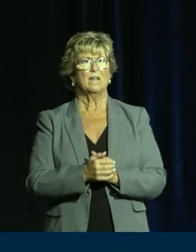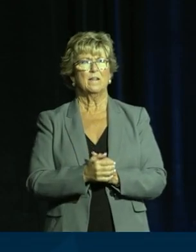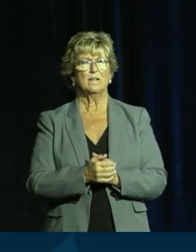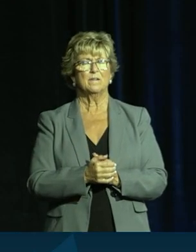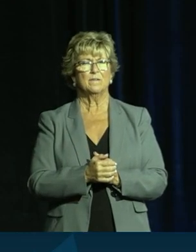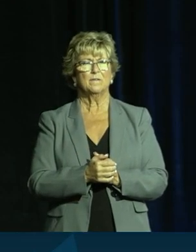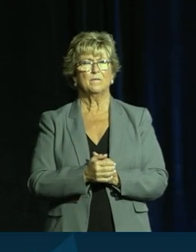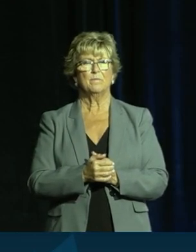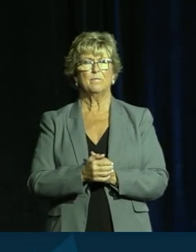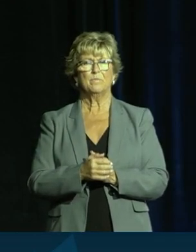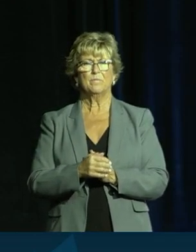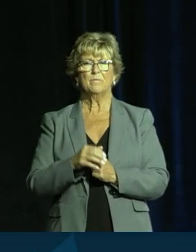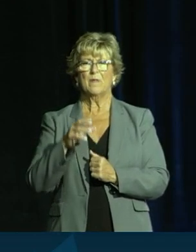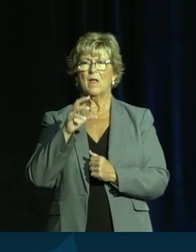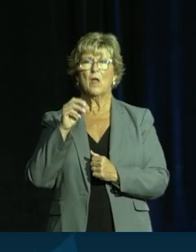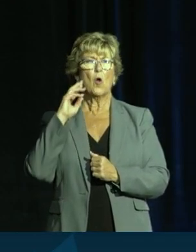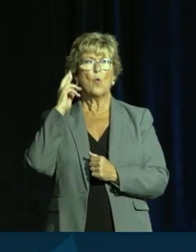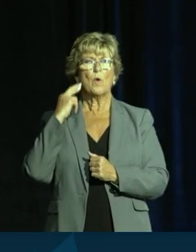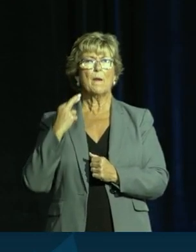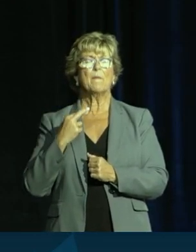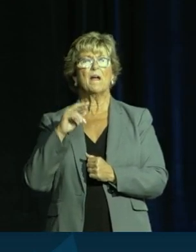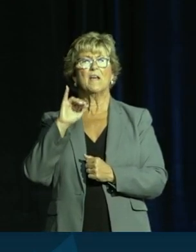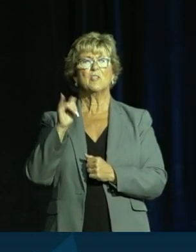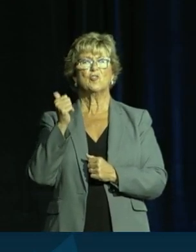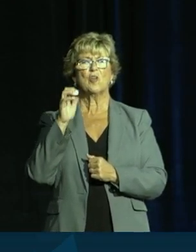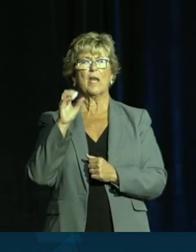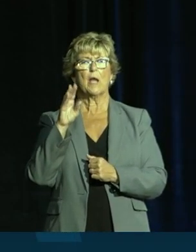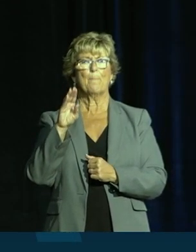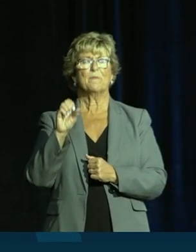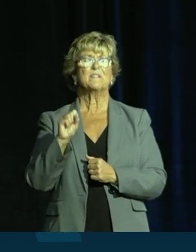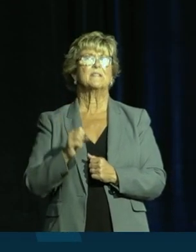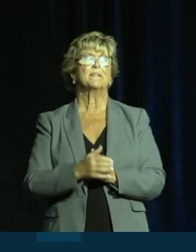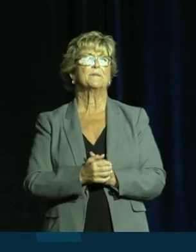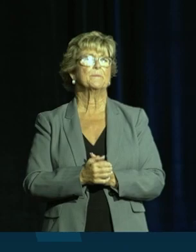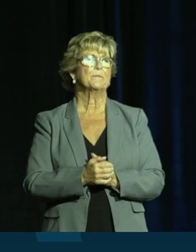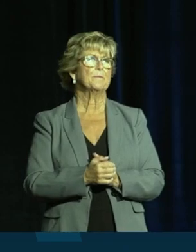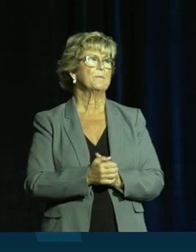Dean and Rabbi Stephen Jacobs.